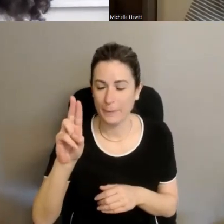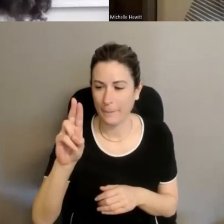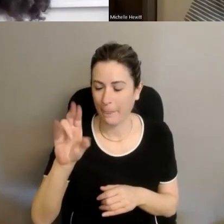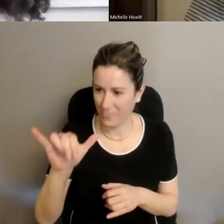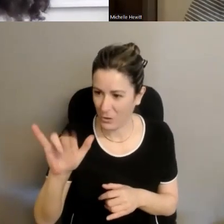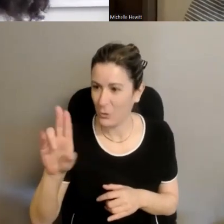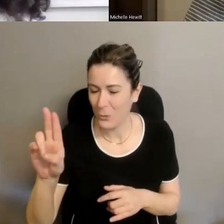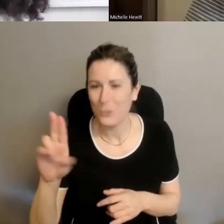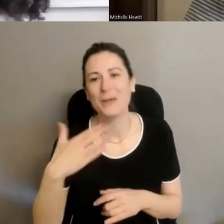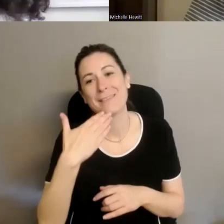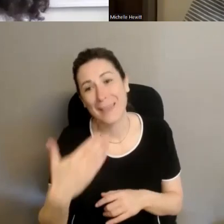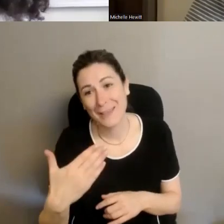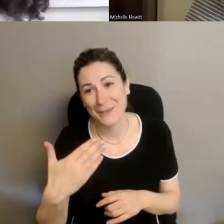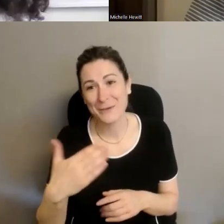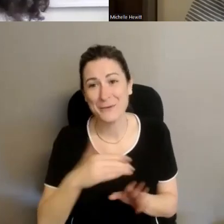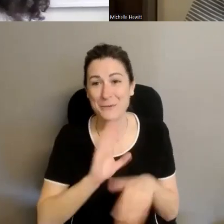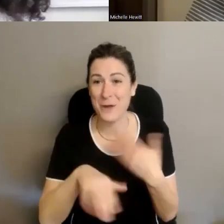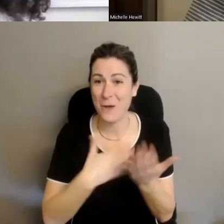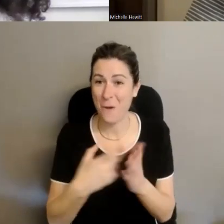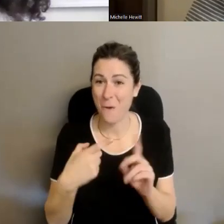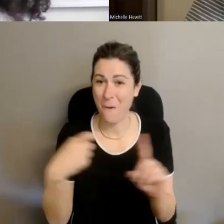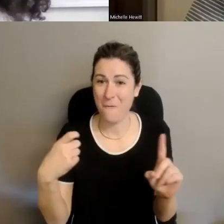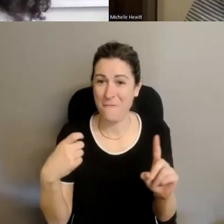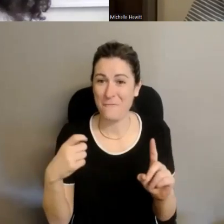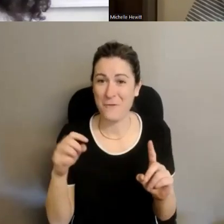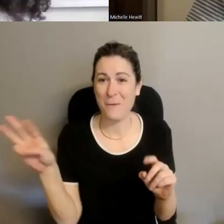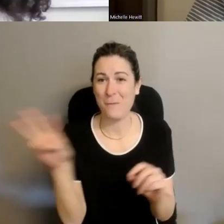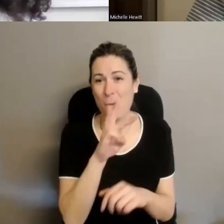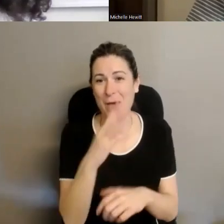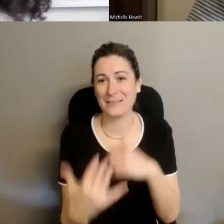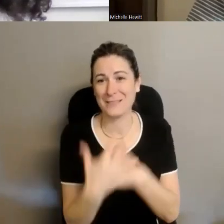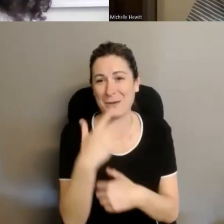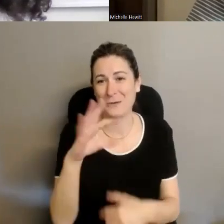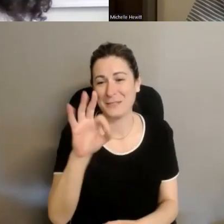so much for inviting us at DWP to join us in this